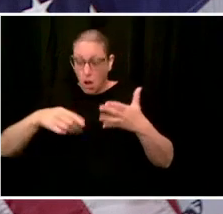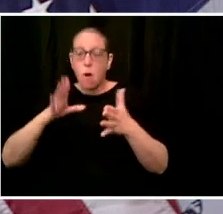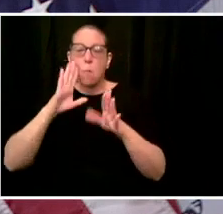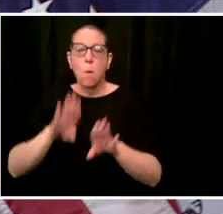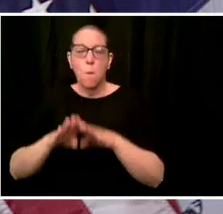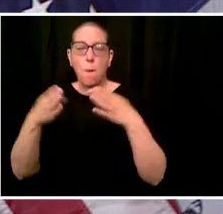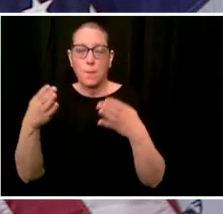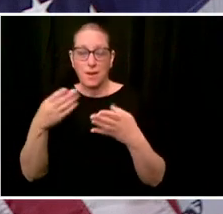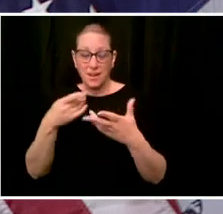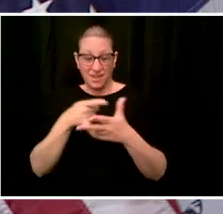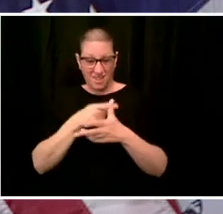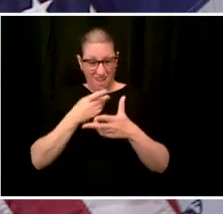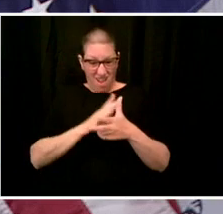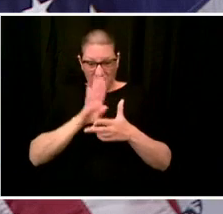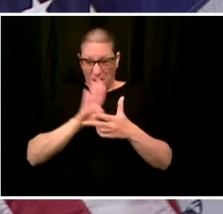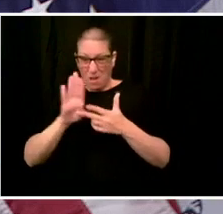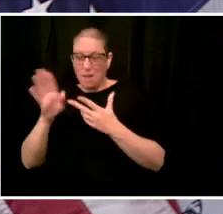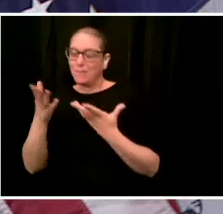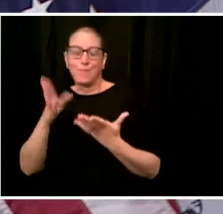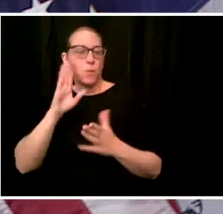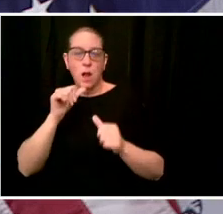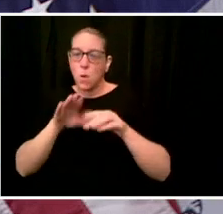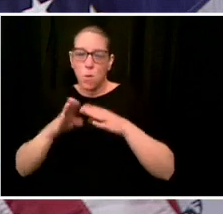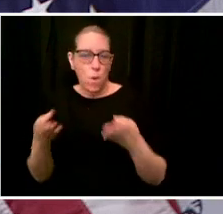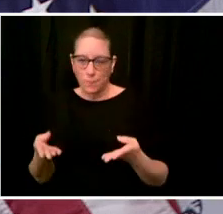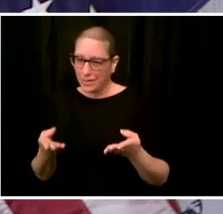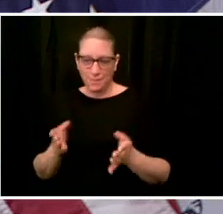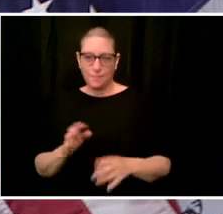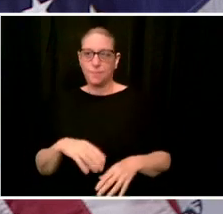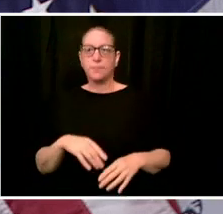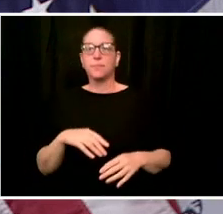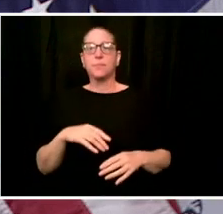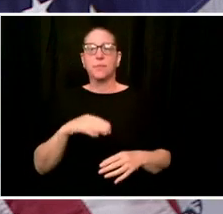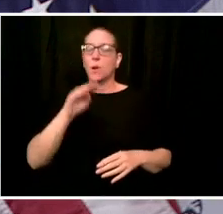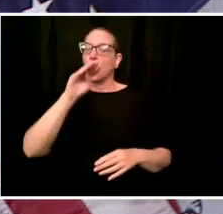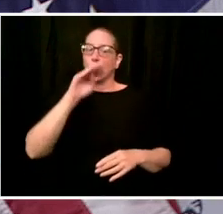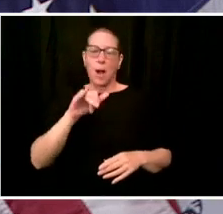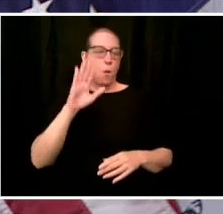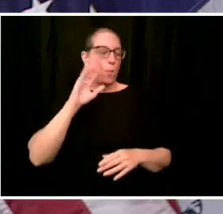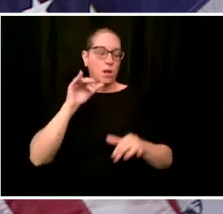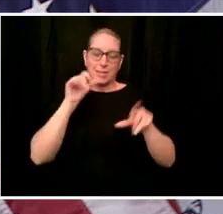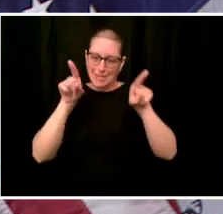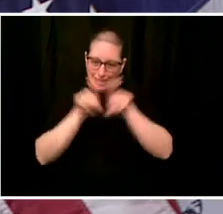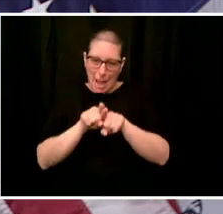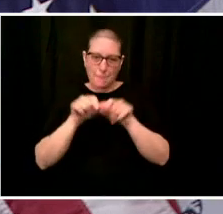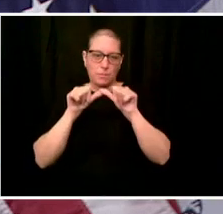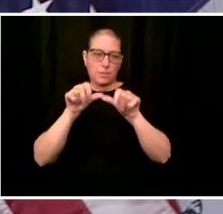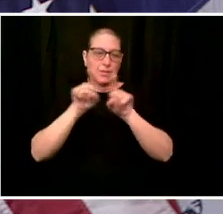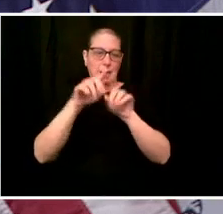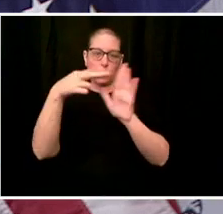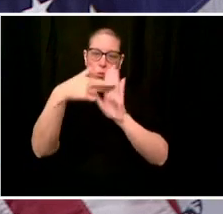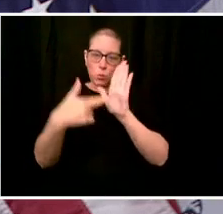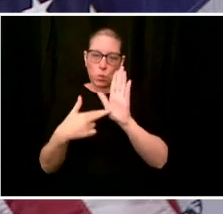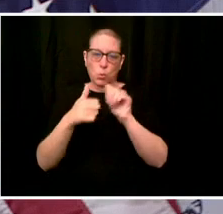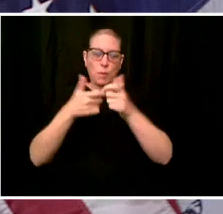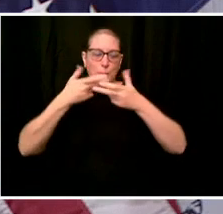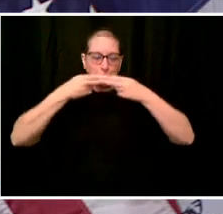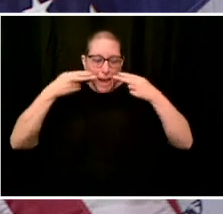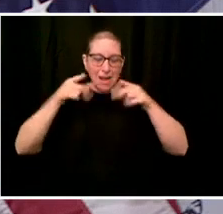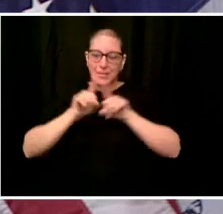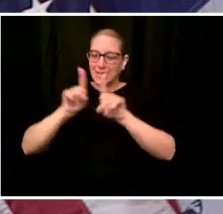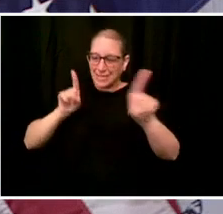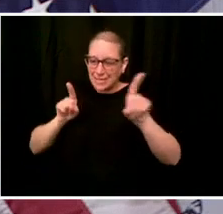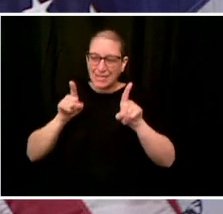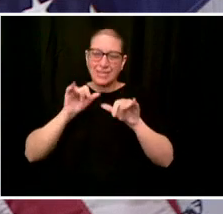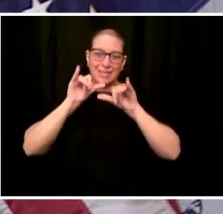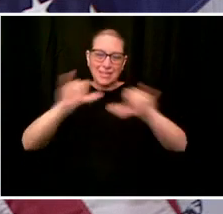we're in during the month of May. In the beginning of June, that will be the first chance we get to start to do something